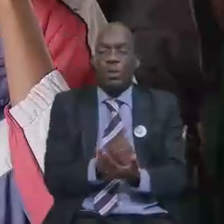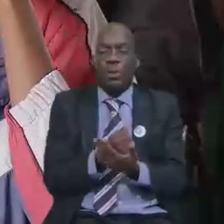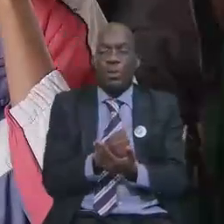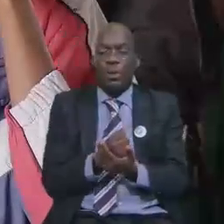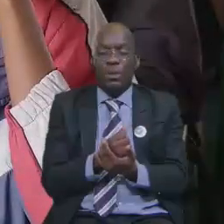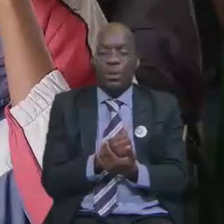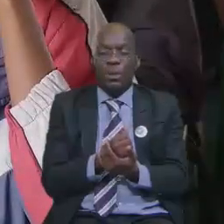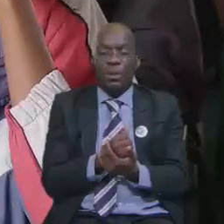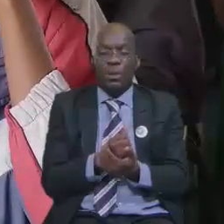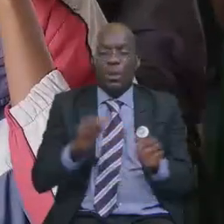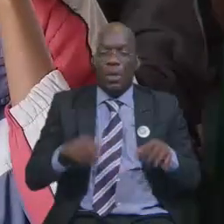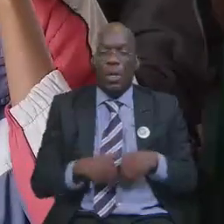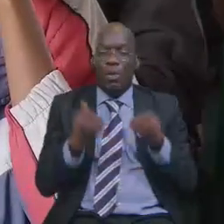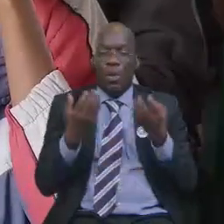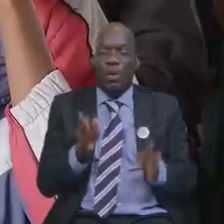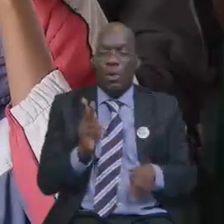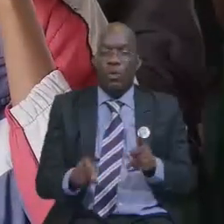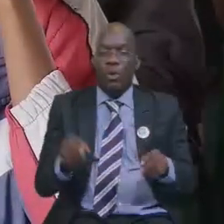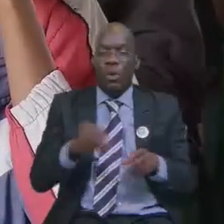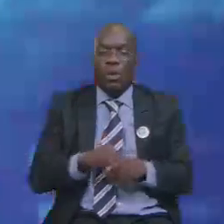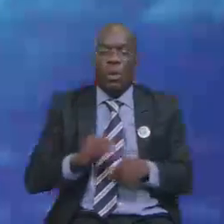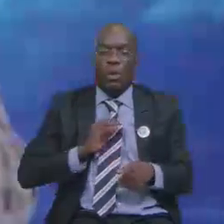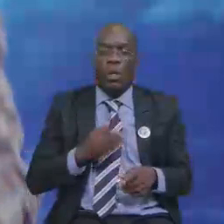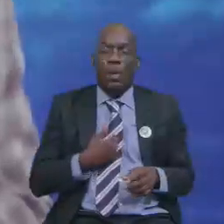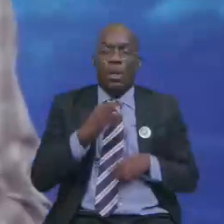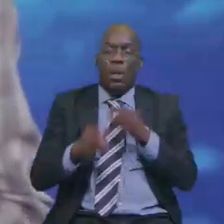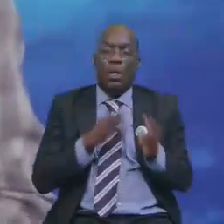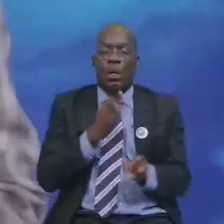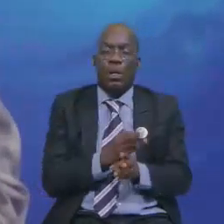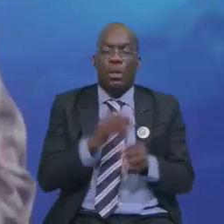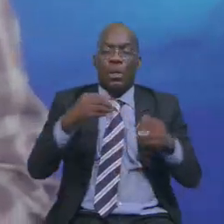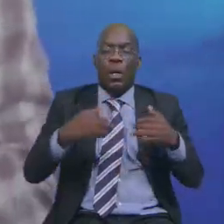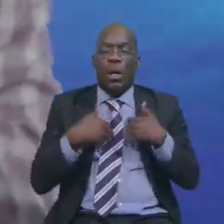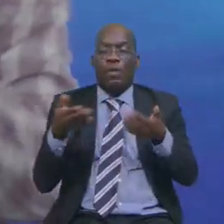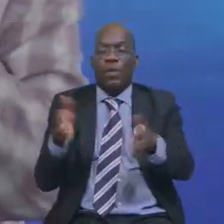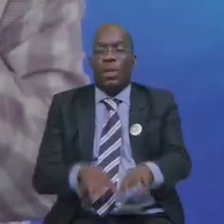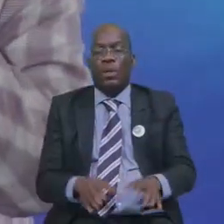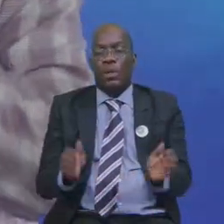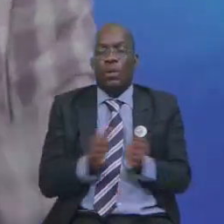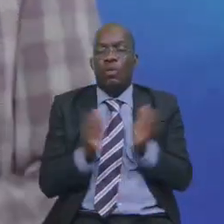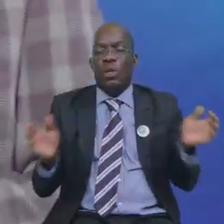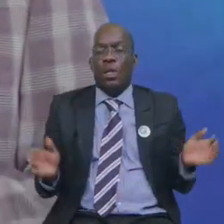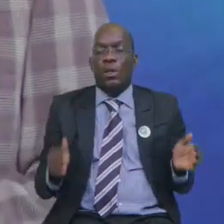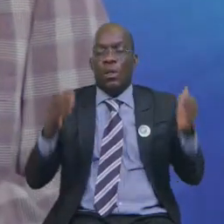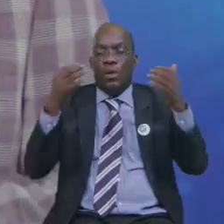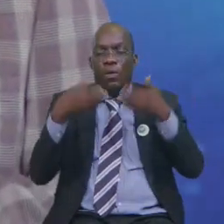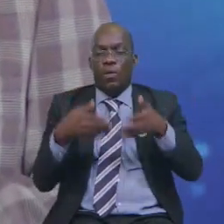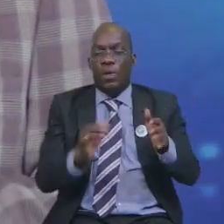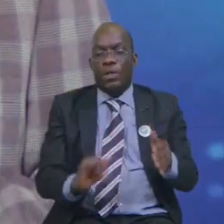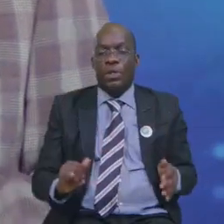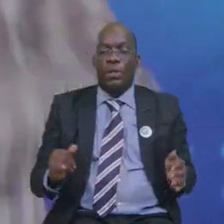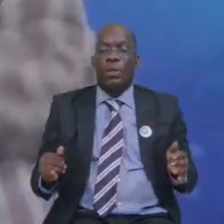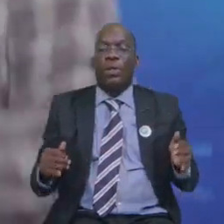many people in our world have died without finishing? Think about